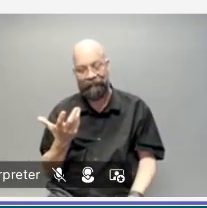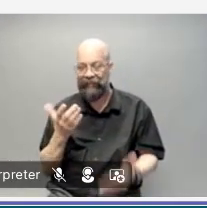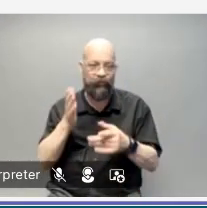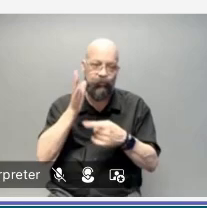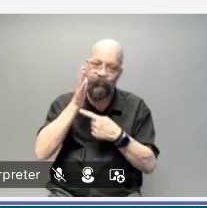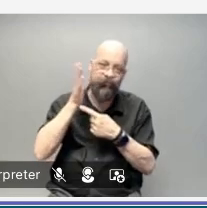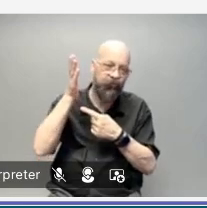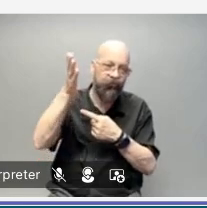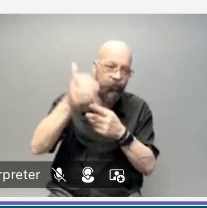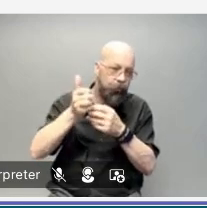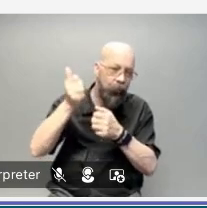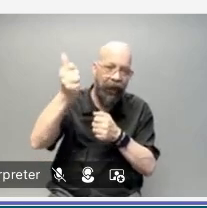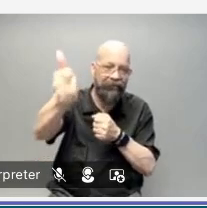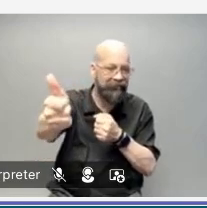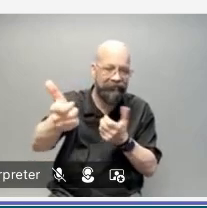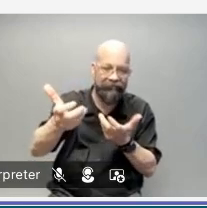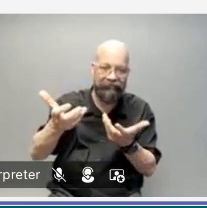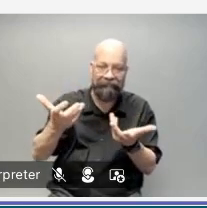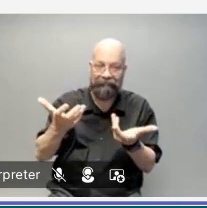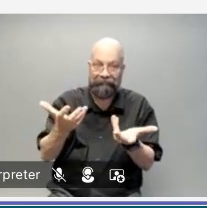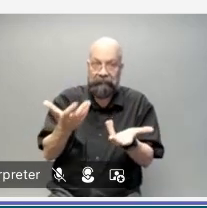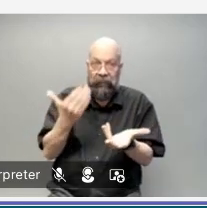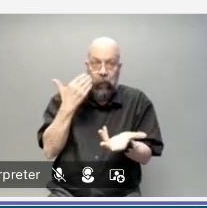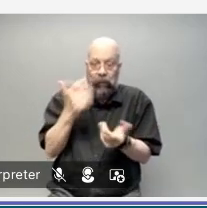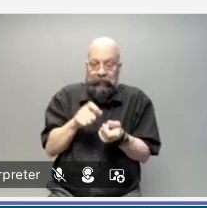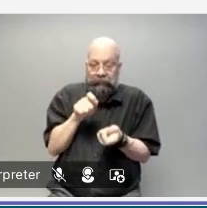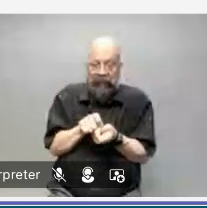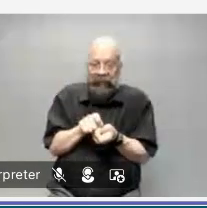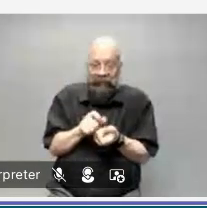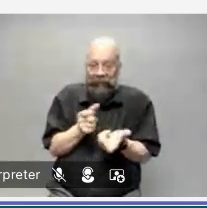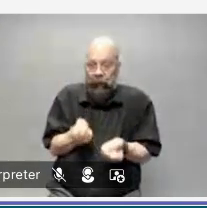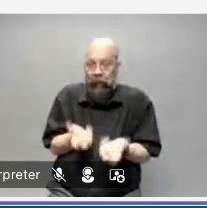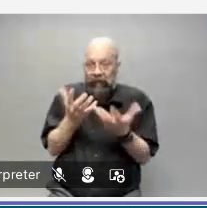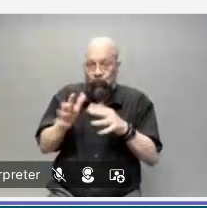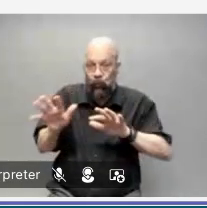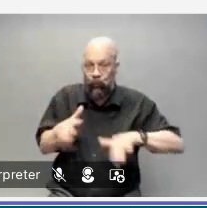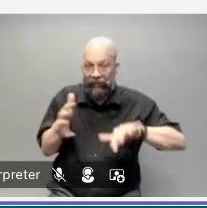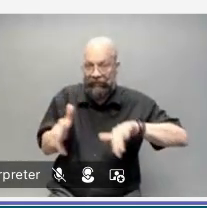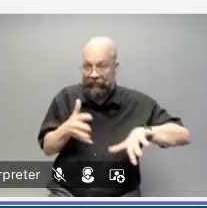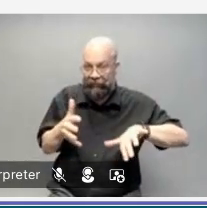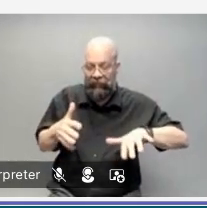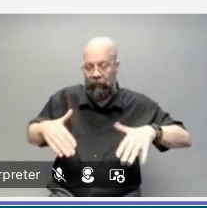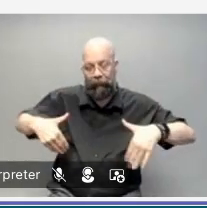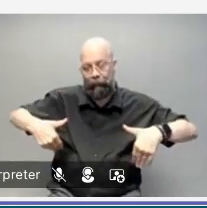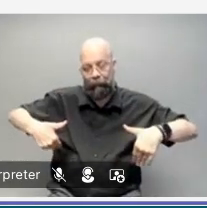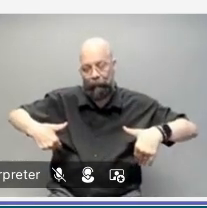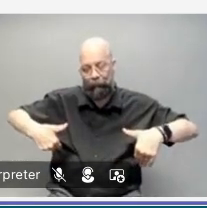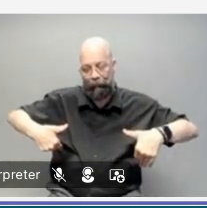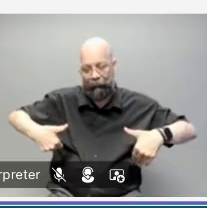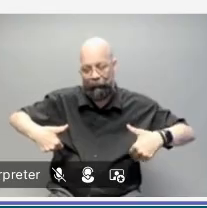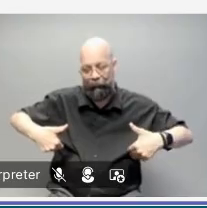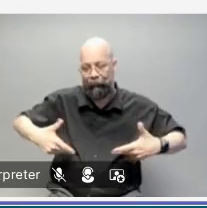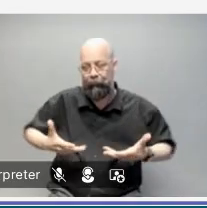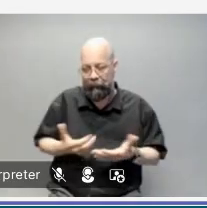determine how much wind we might have in the fall. So again, a lot of uncertainty, and then the timing of